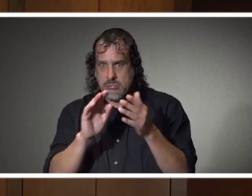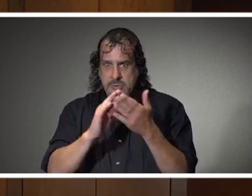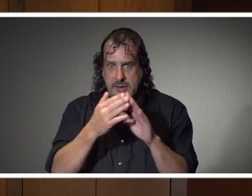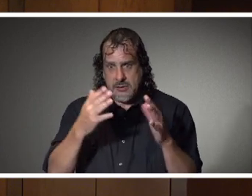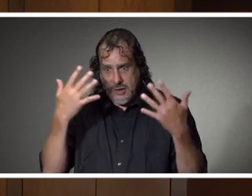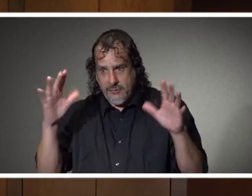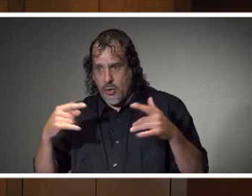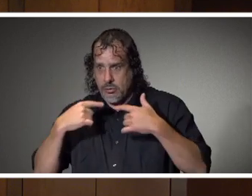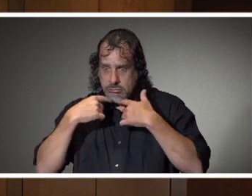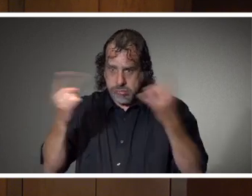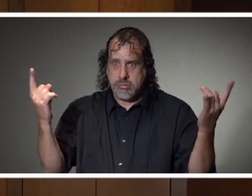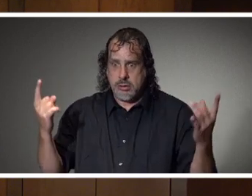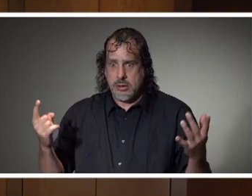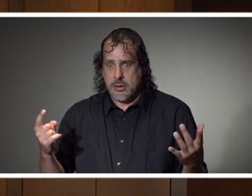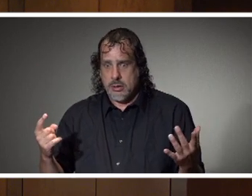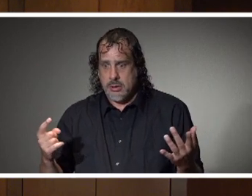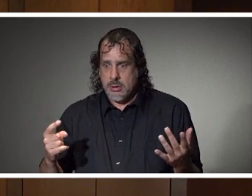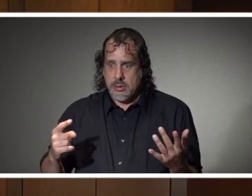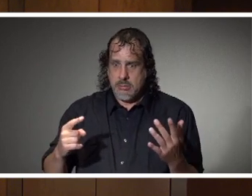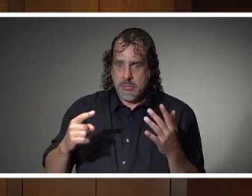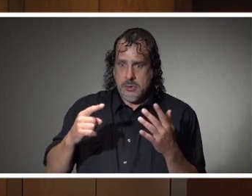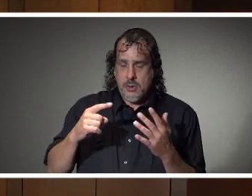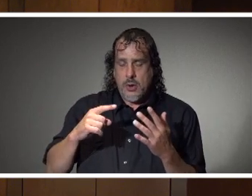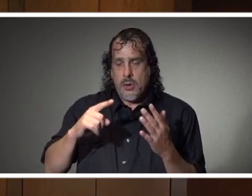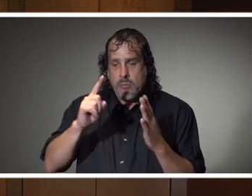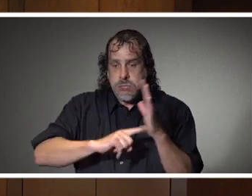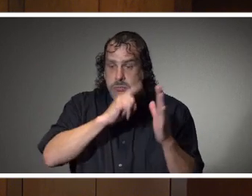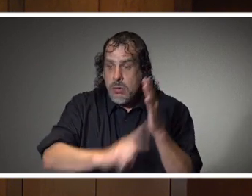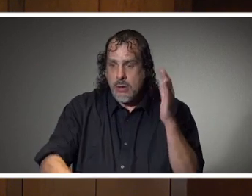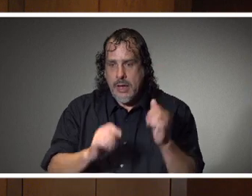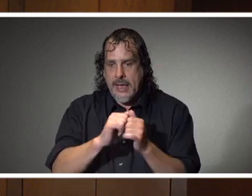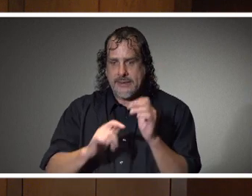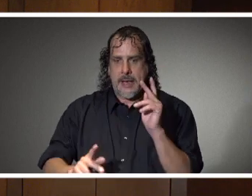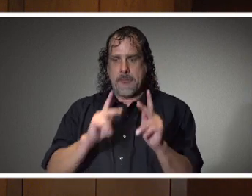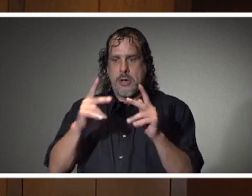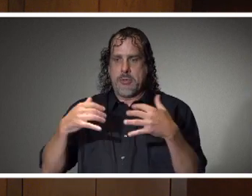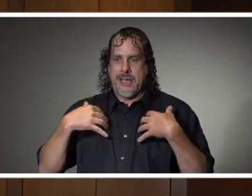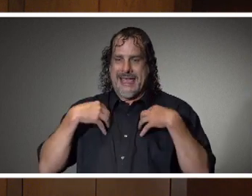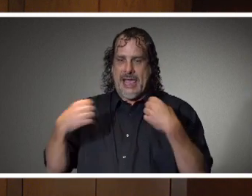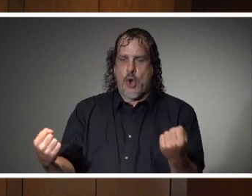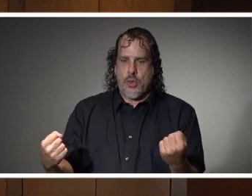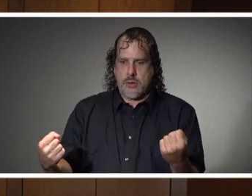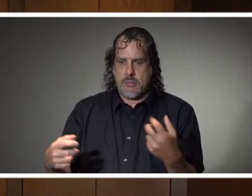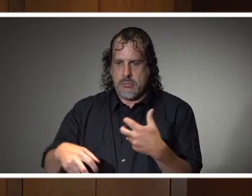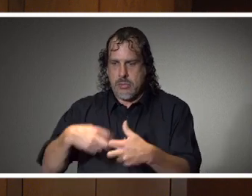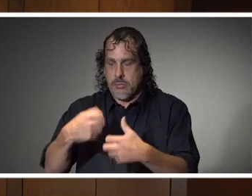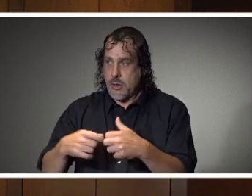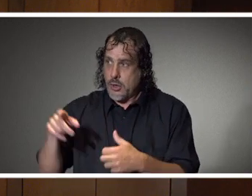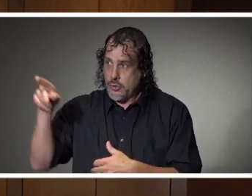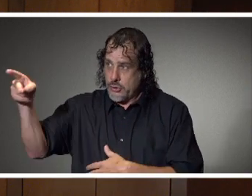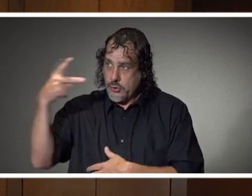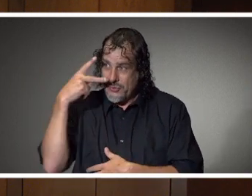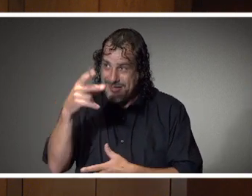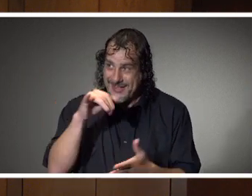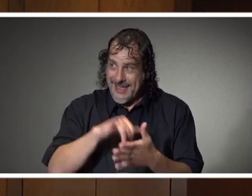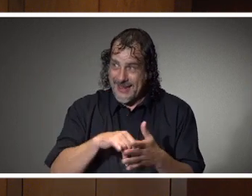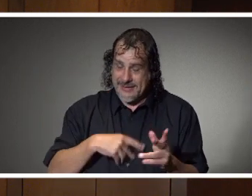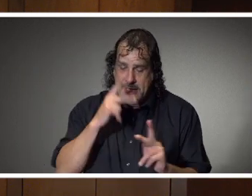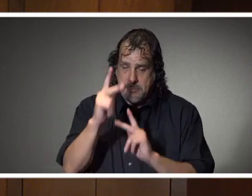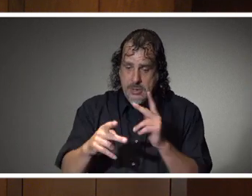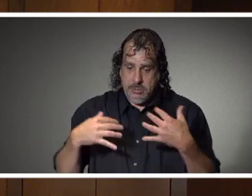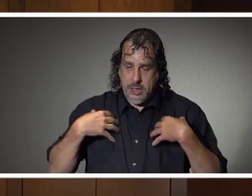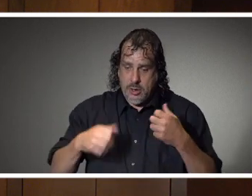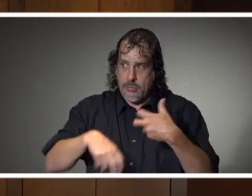already declared racism explicitly as a public health crisis. Do you see systemic racism as a public health crisis in